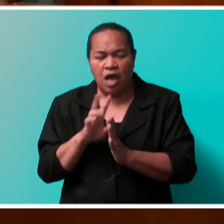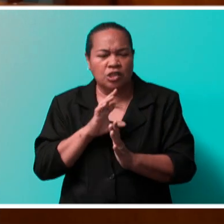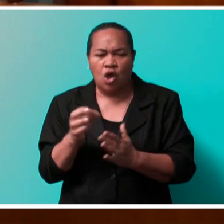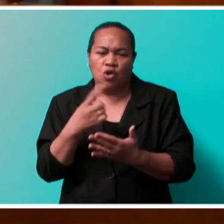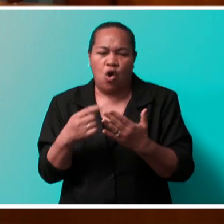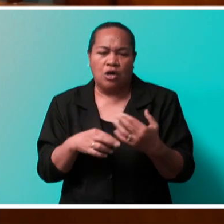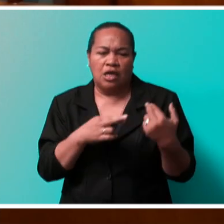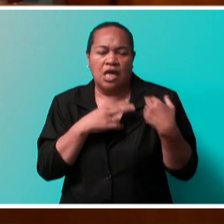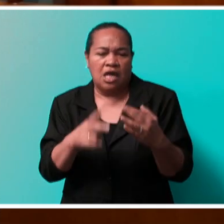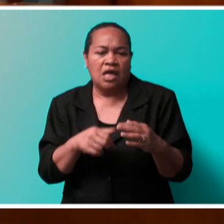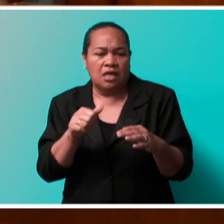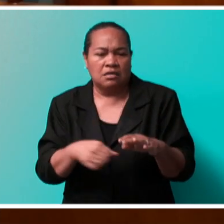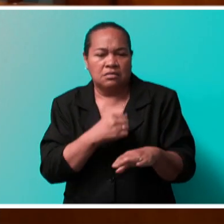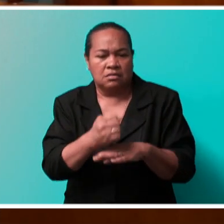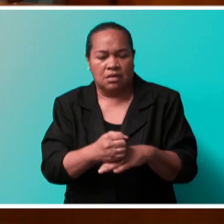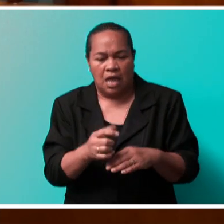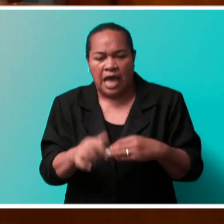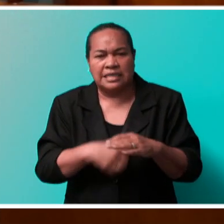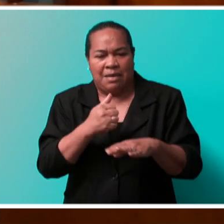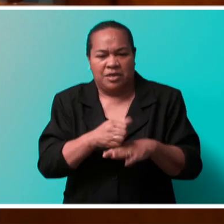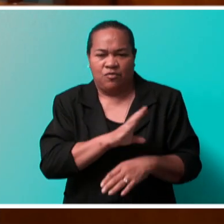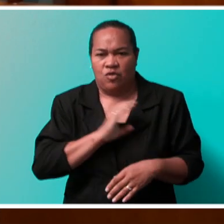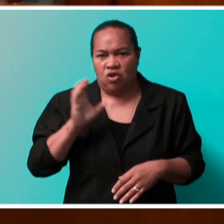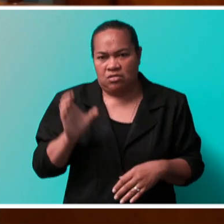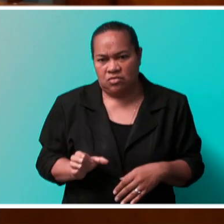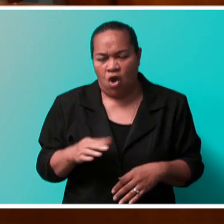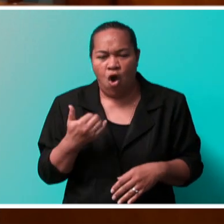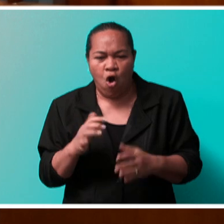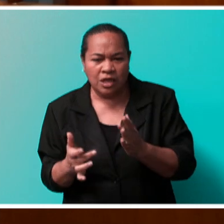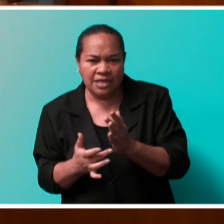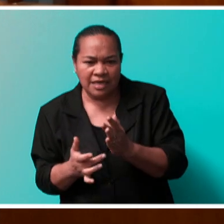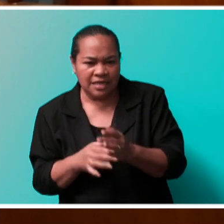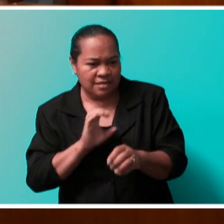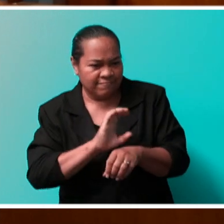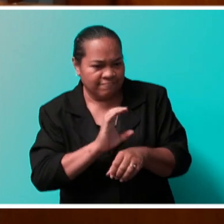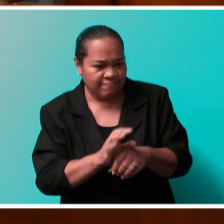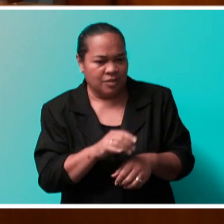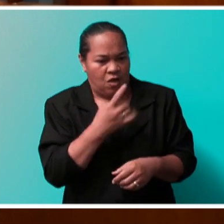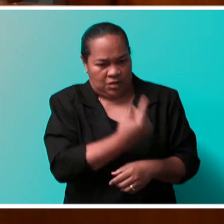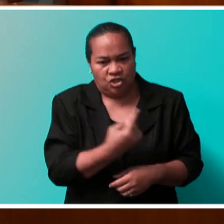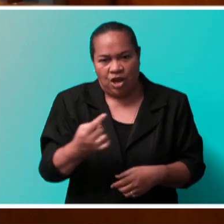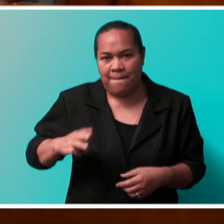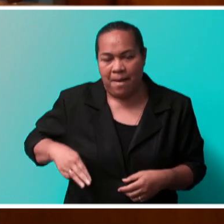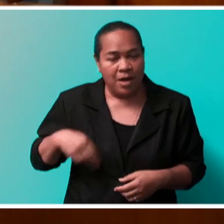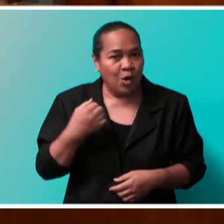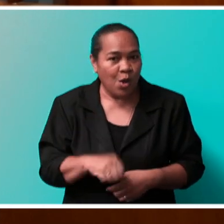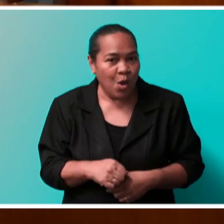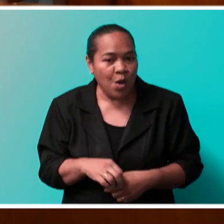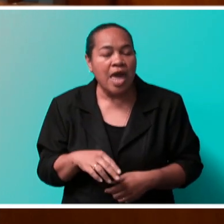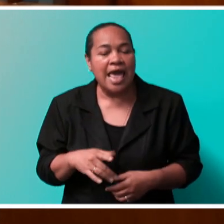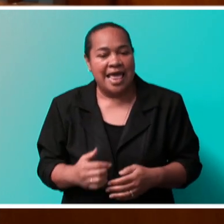the establishment of a commission or the technical expertise of its members. It depends